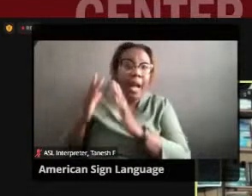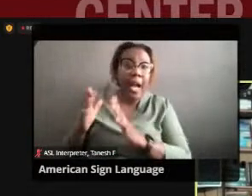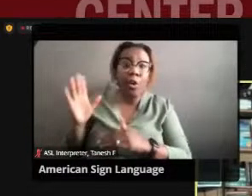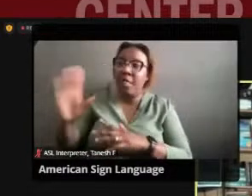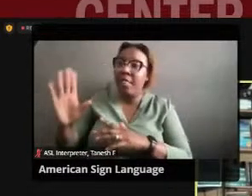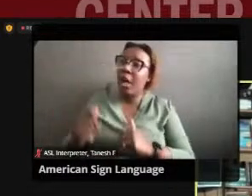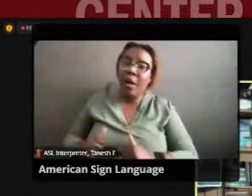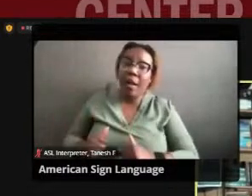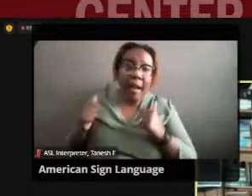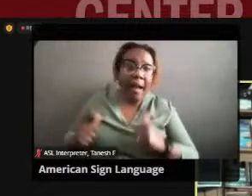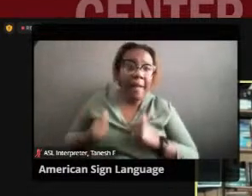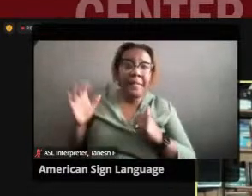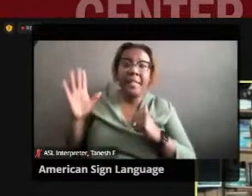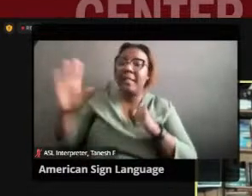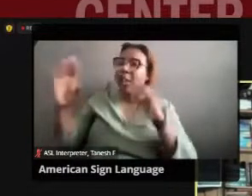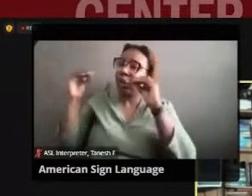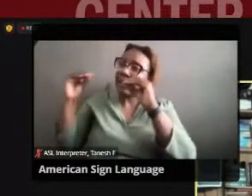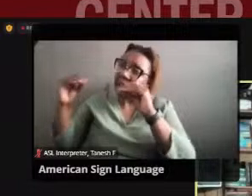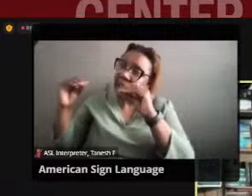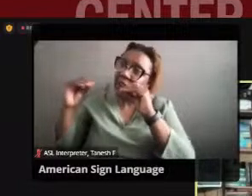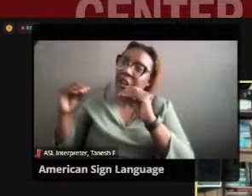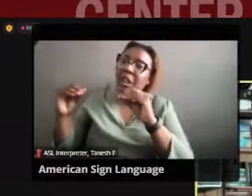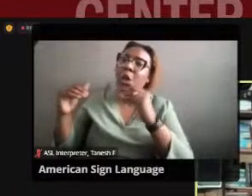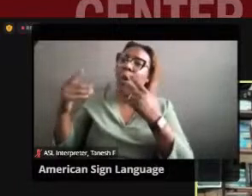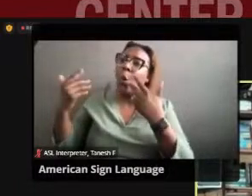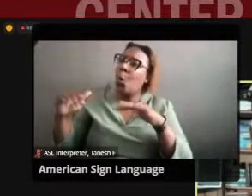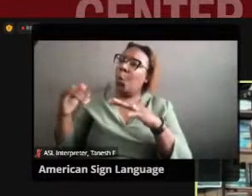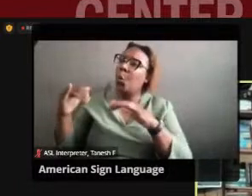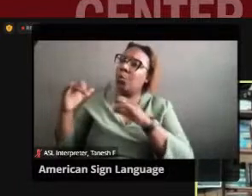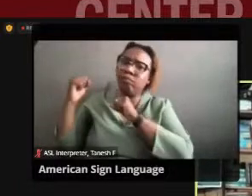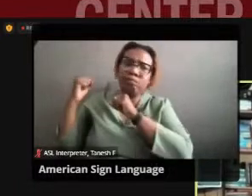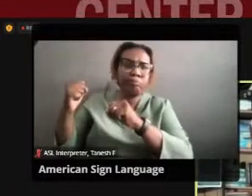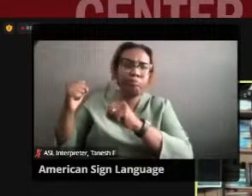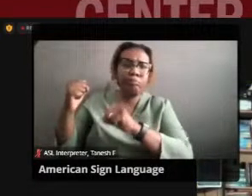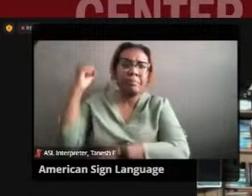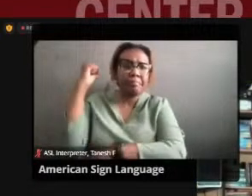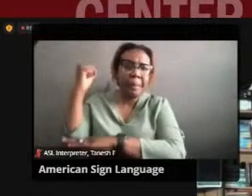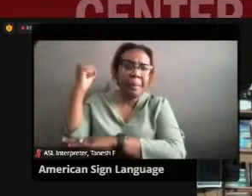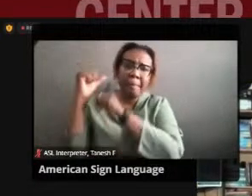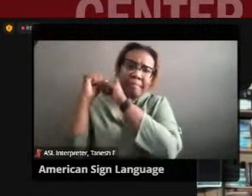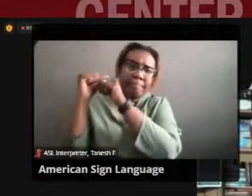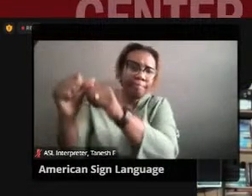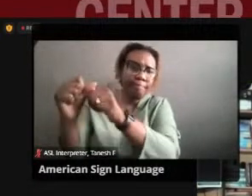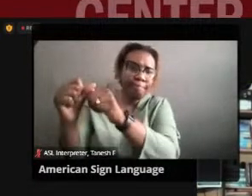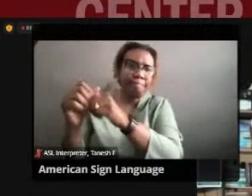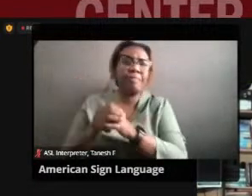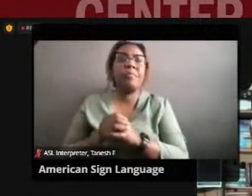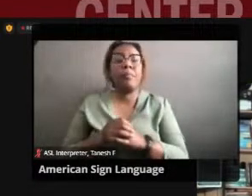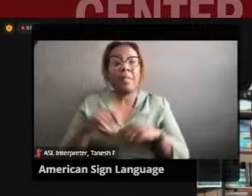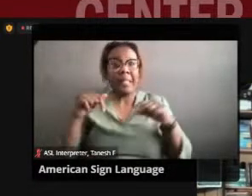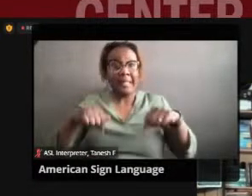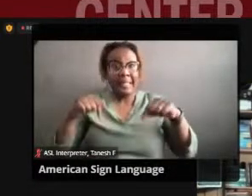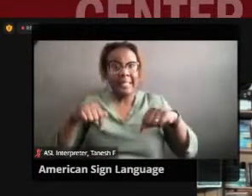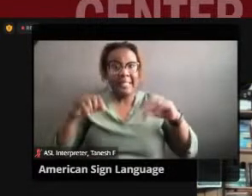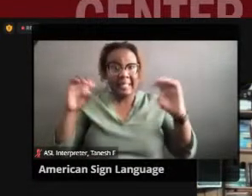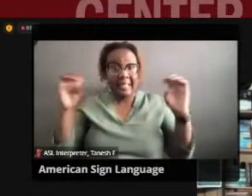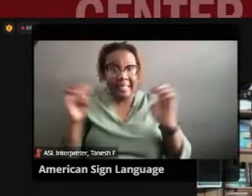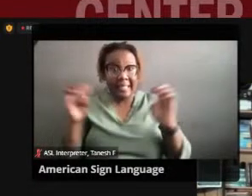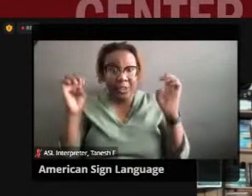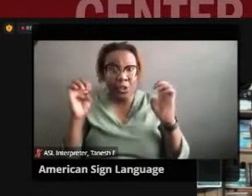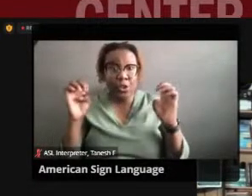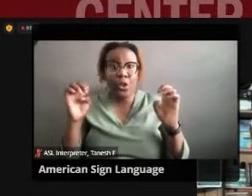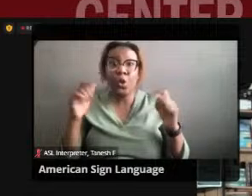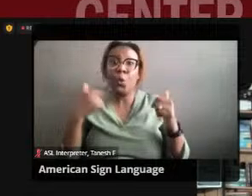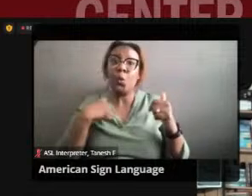are sustained through the movements they have built. And so this Easter, we celebrate all our